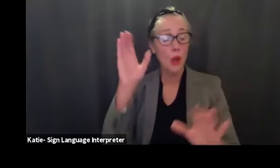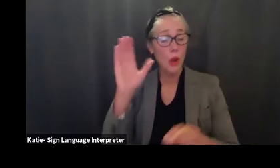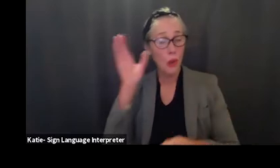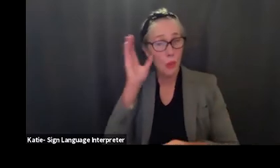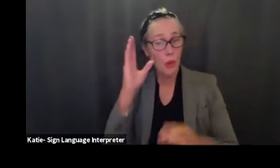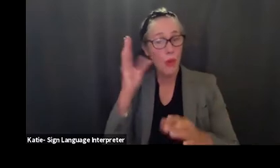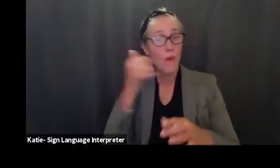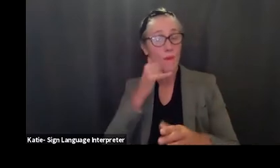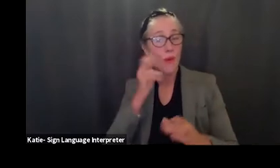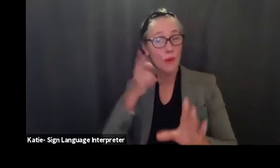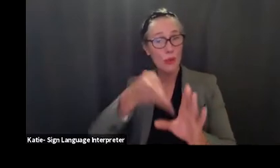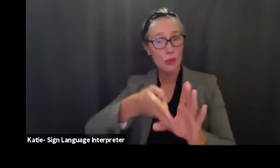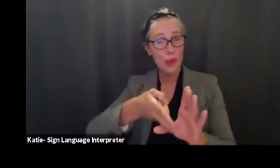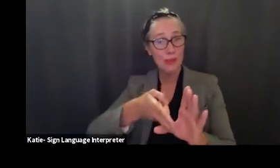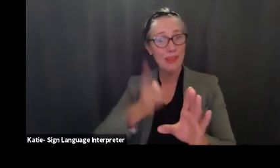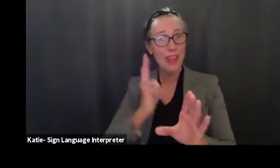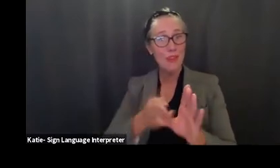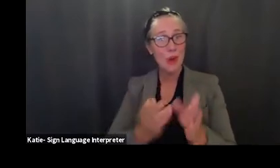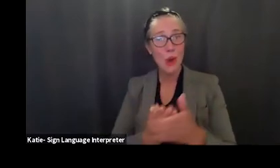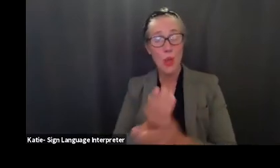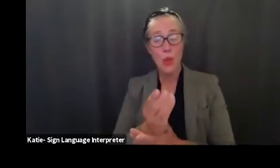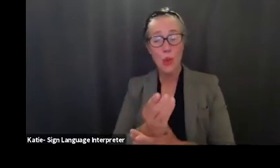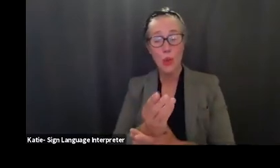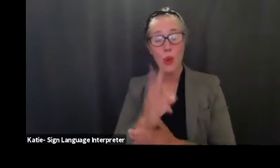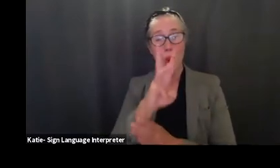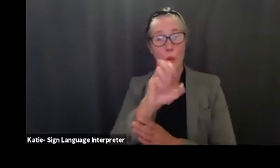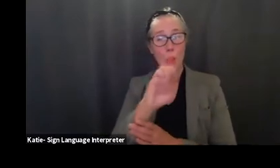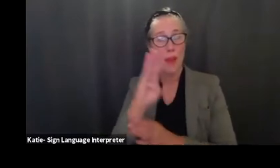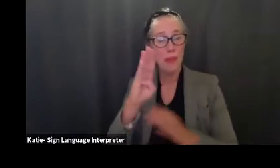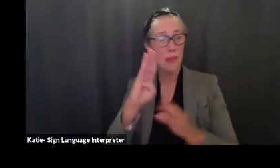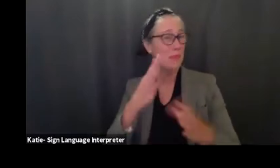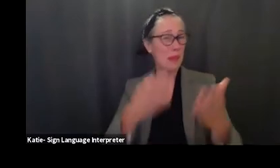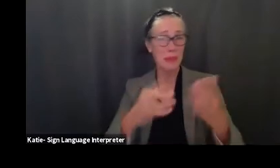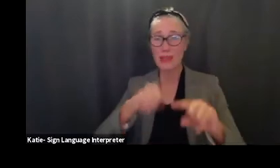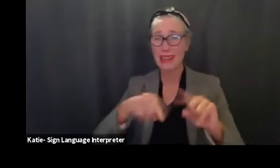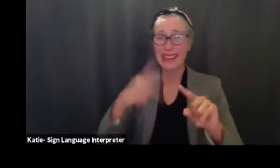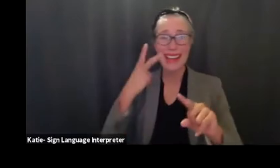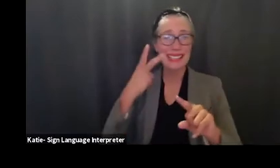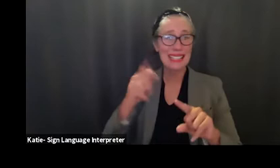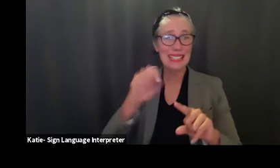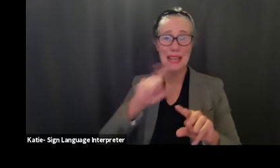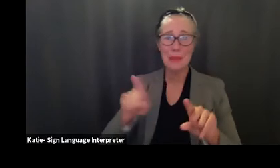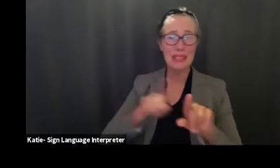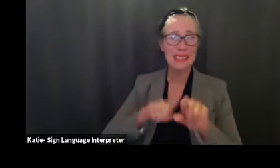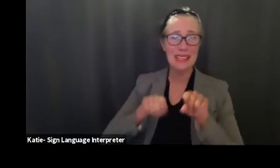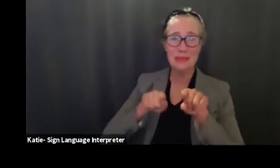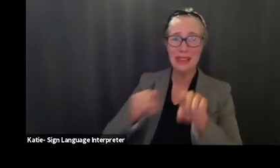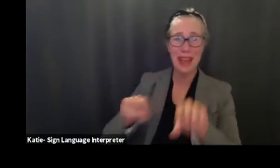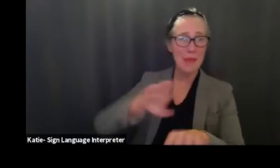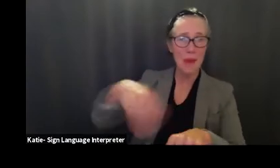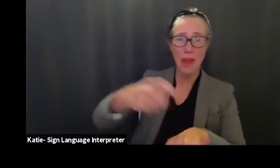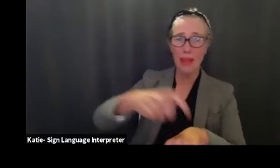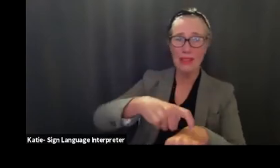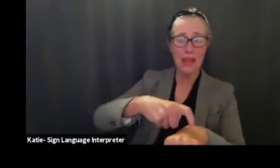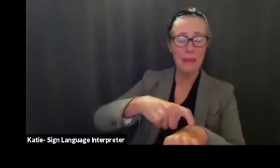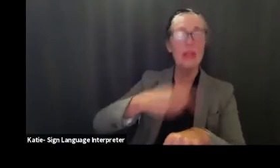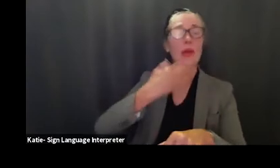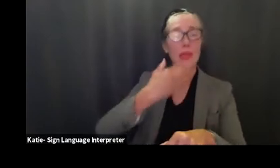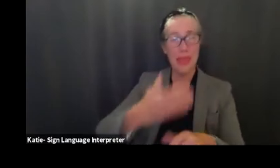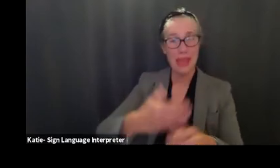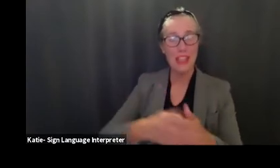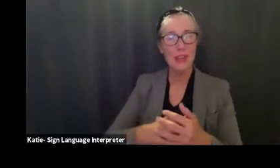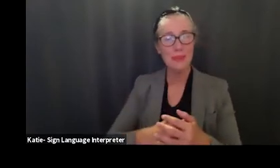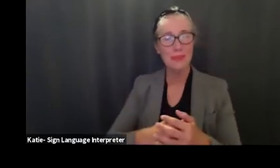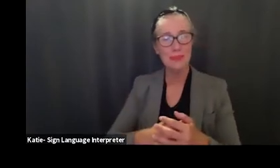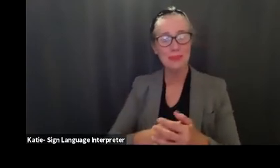if you join this meeting through your web browser you may not be able to see the ASL interpreter at all times thank you Buenas